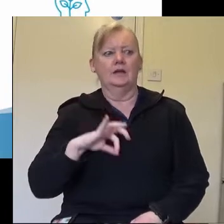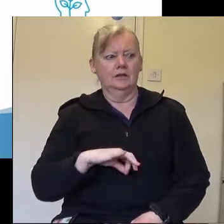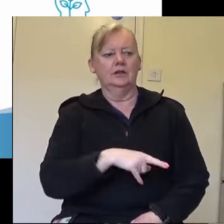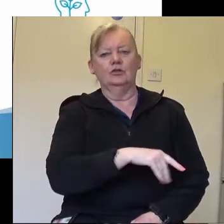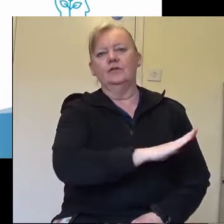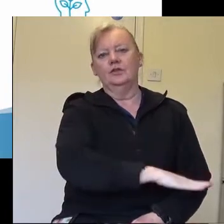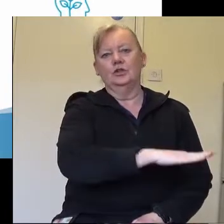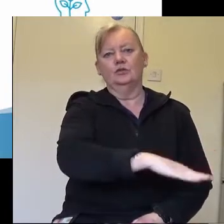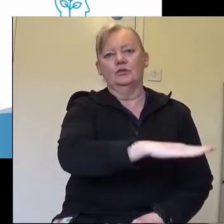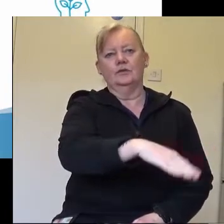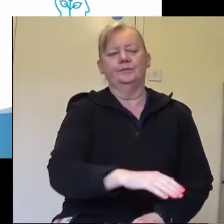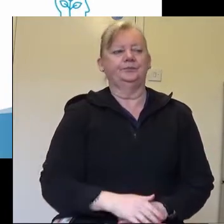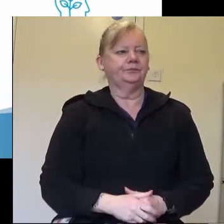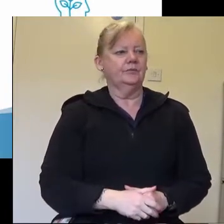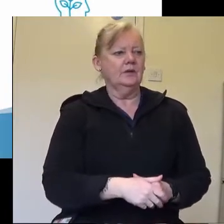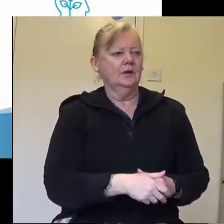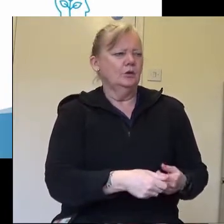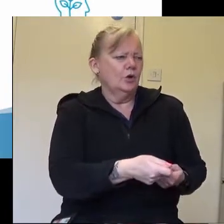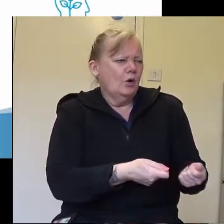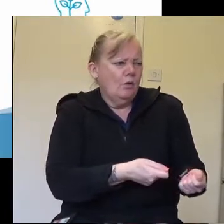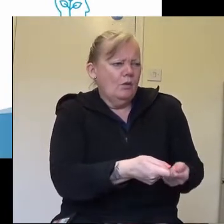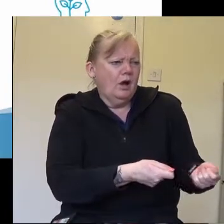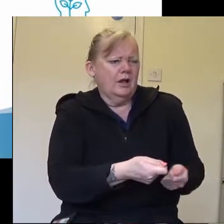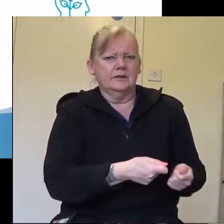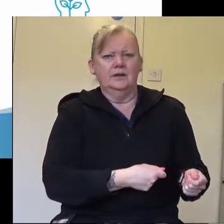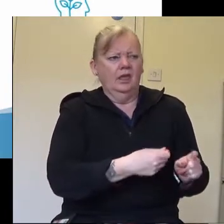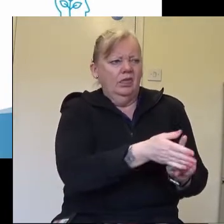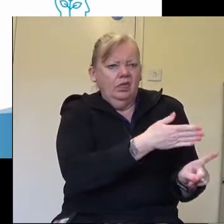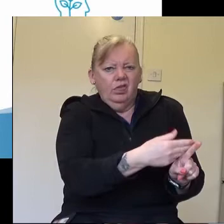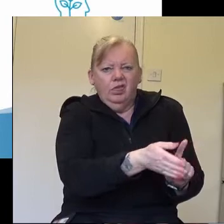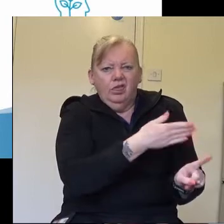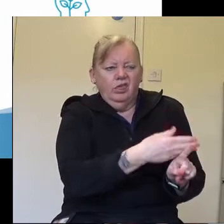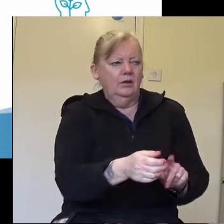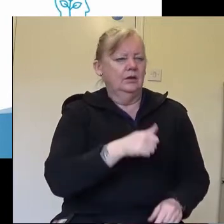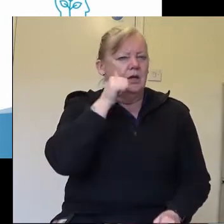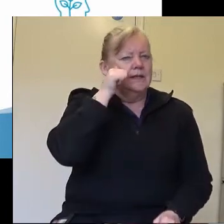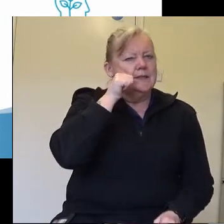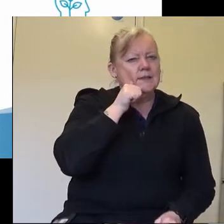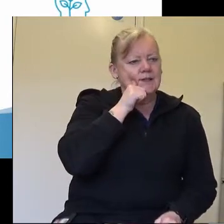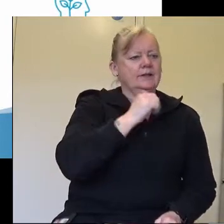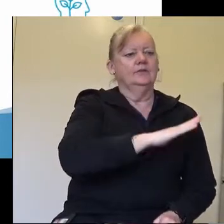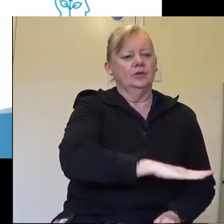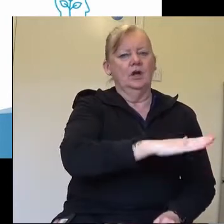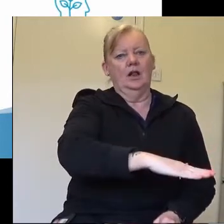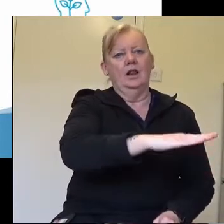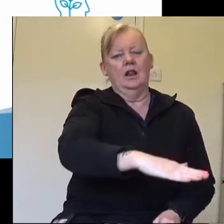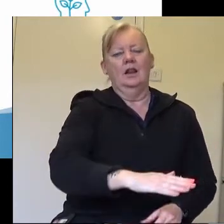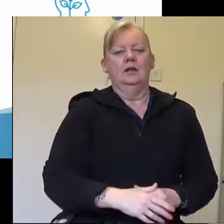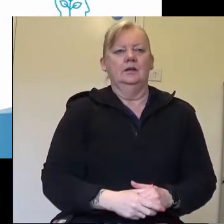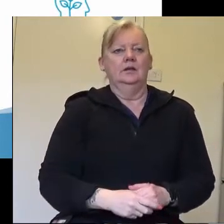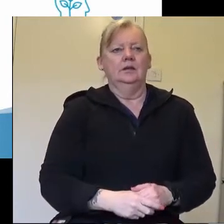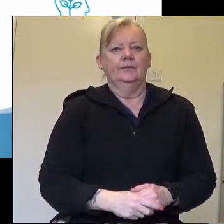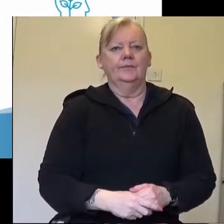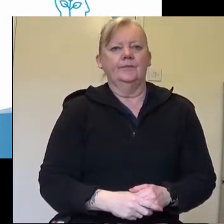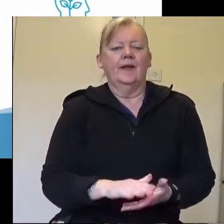take advantage of imbalance of power in order to coerce, to manipulate or deceive a child or a